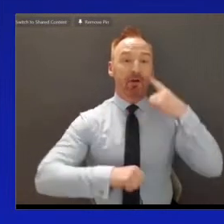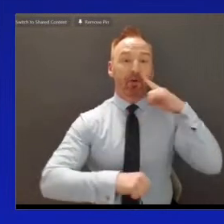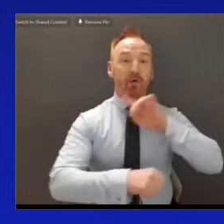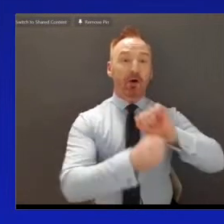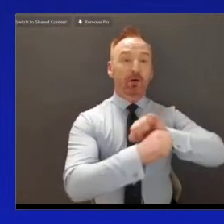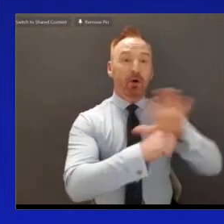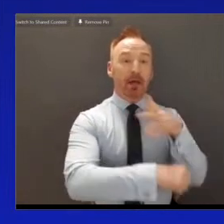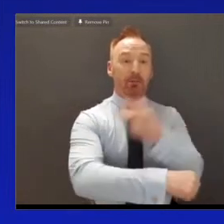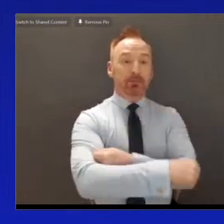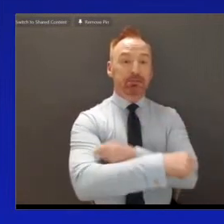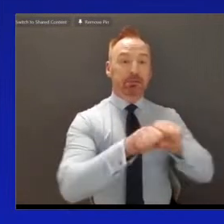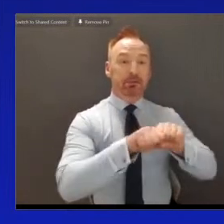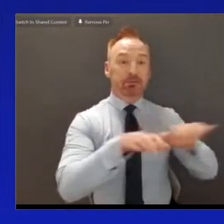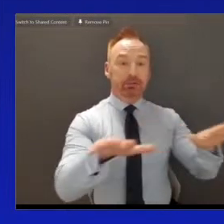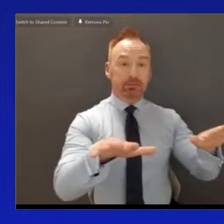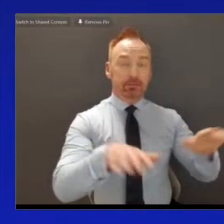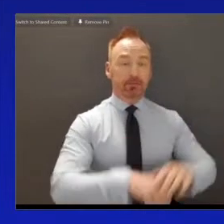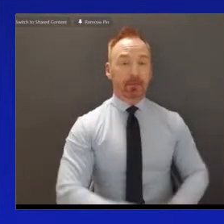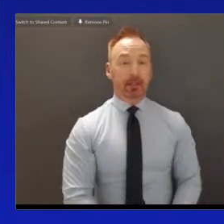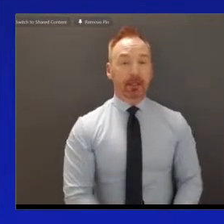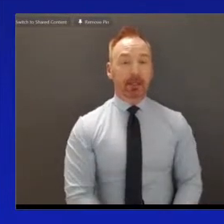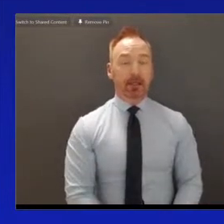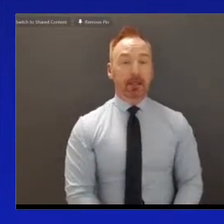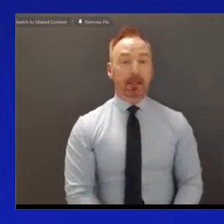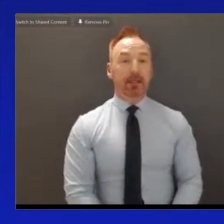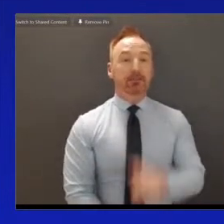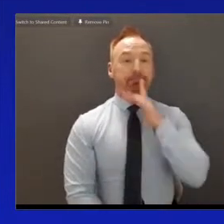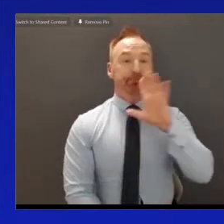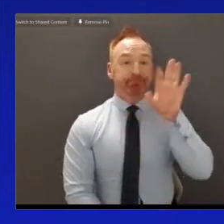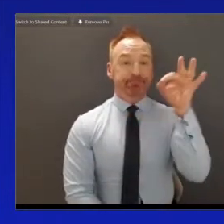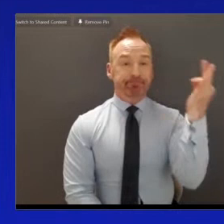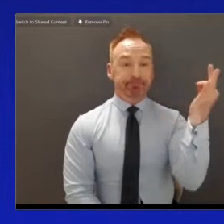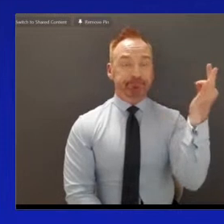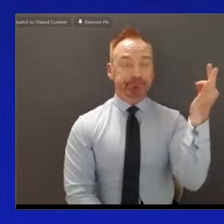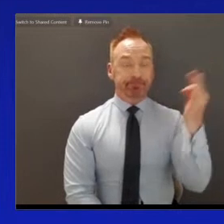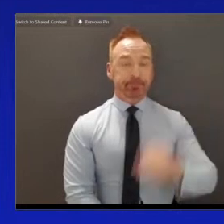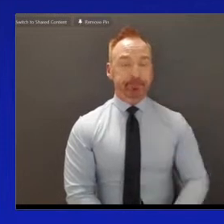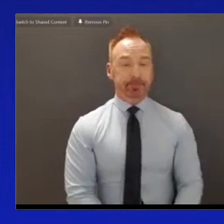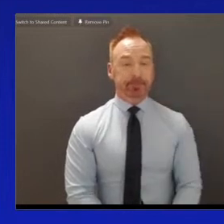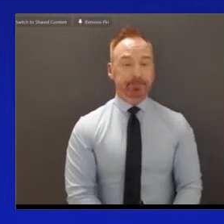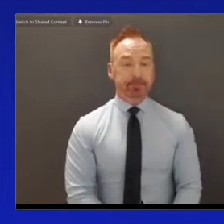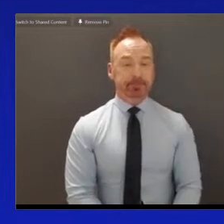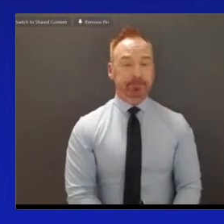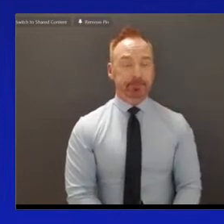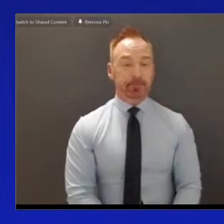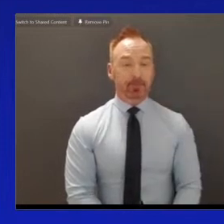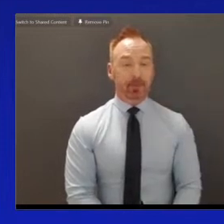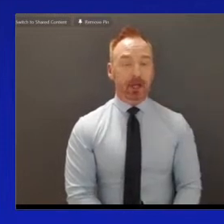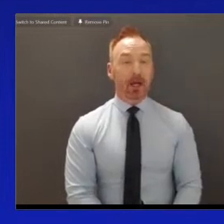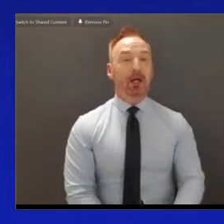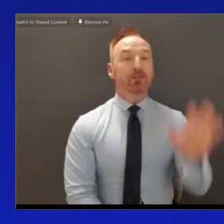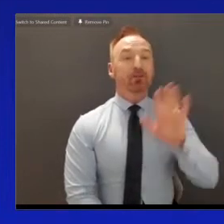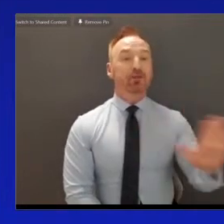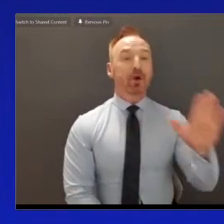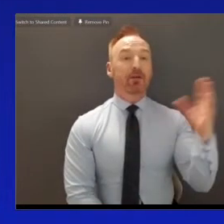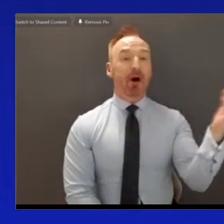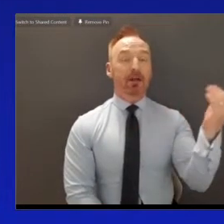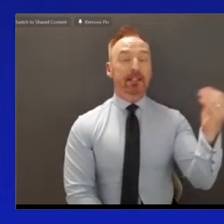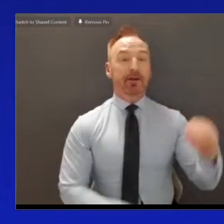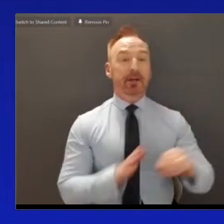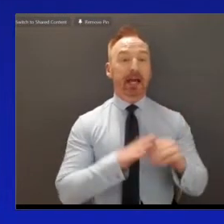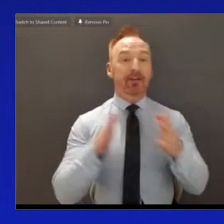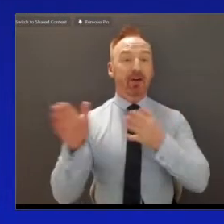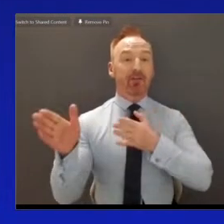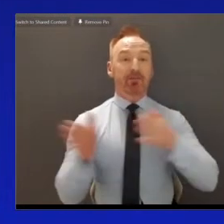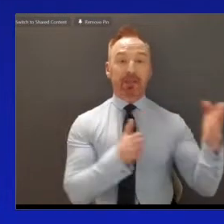vaccine distribution. Les communautés d'Ontario doivent se préparer à administrer des vaccins conformément au cadre éthique pour